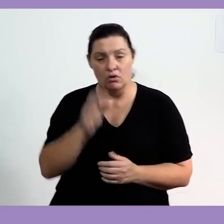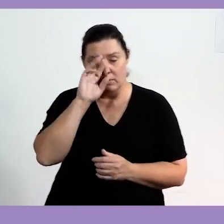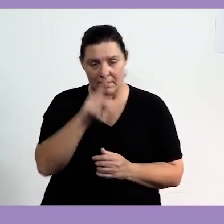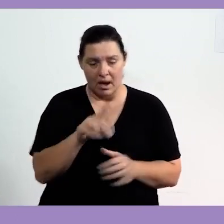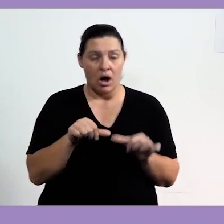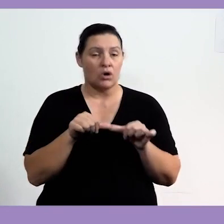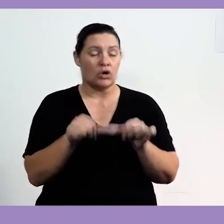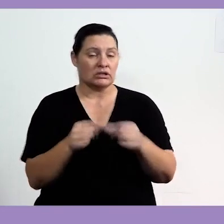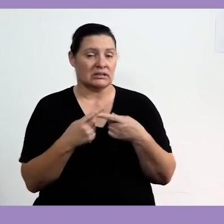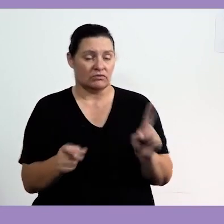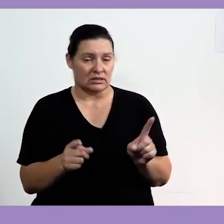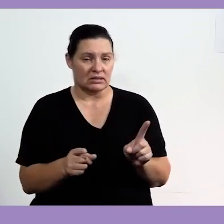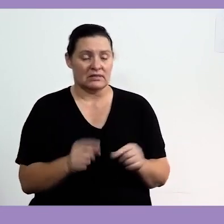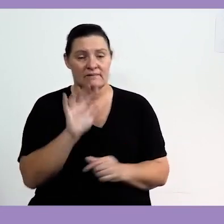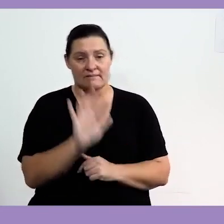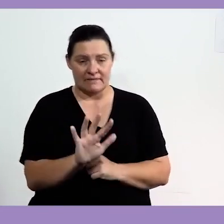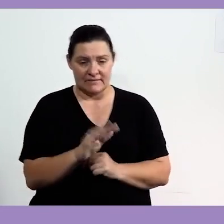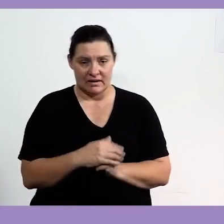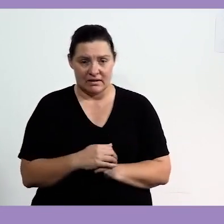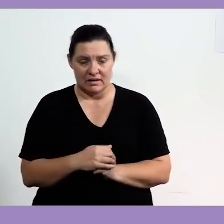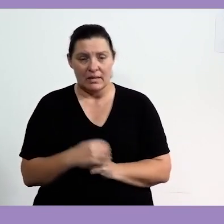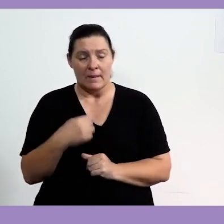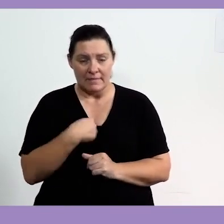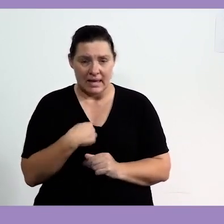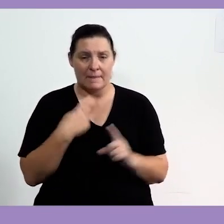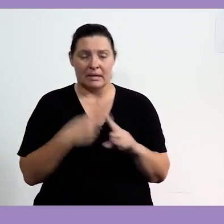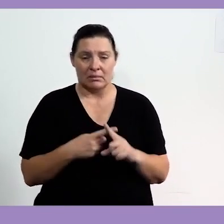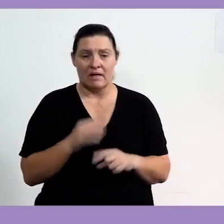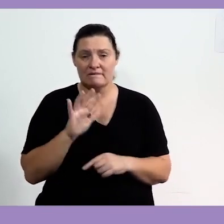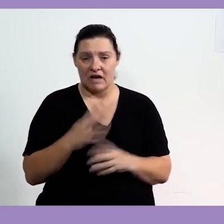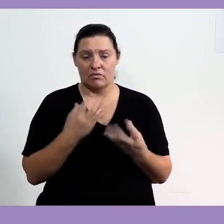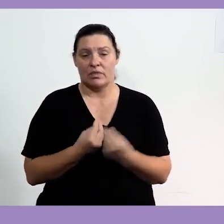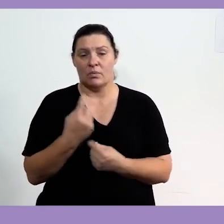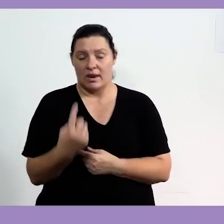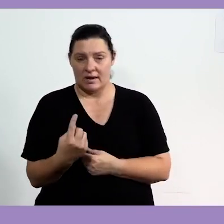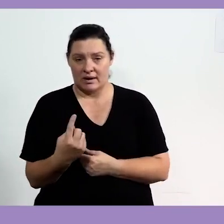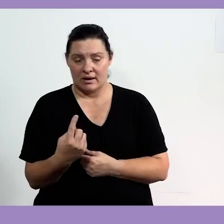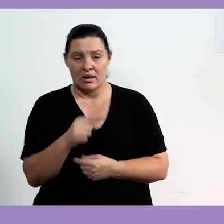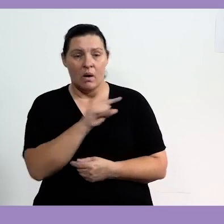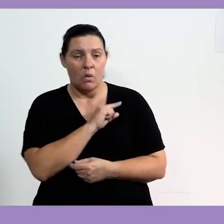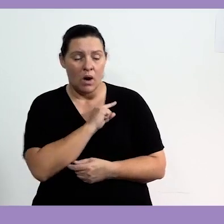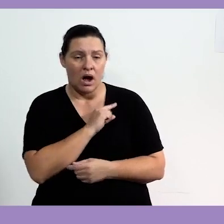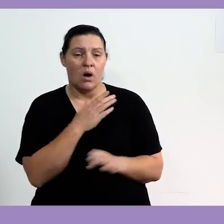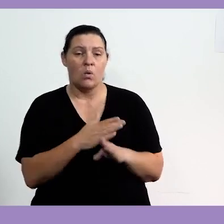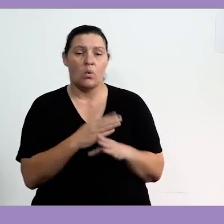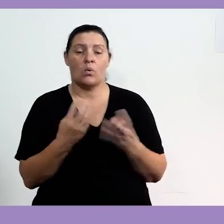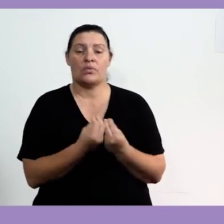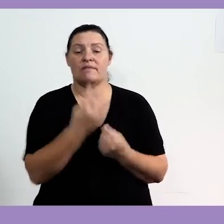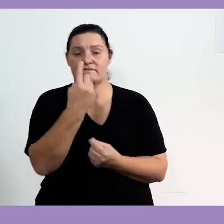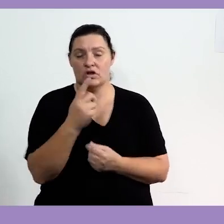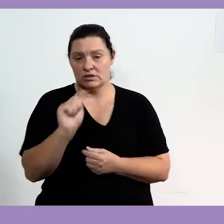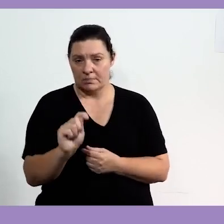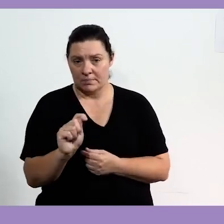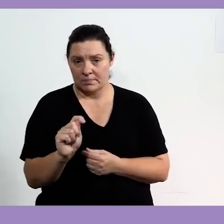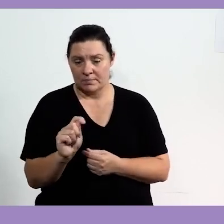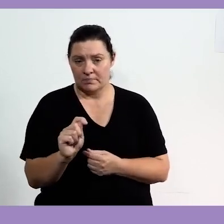it. Remember, our constant difference is the 5. And I'm going to multiply the 5 with 1 because we are now working with the